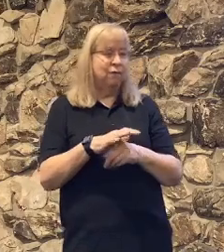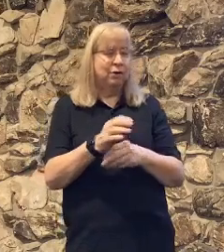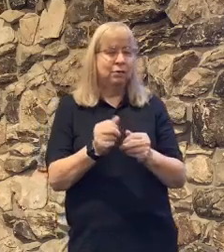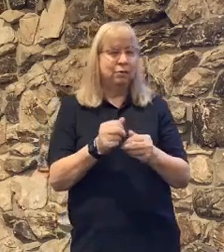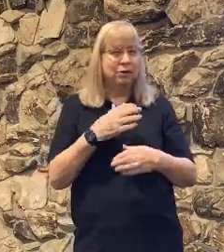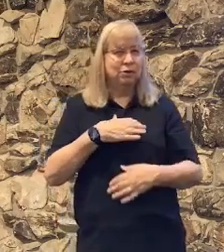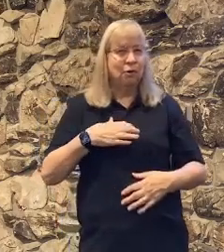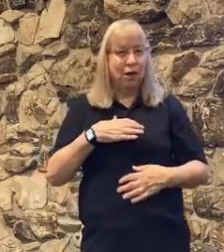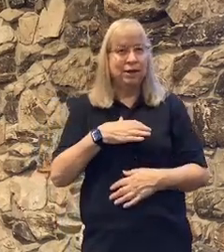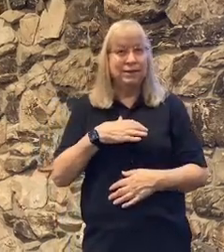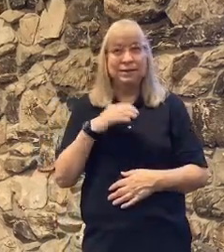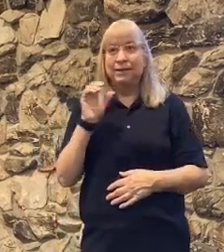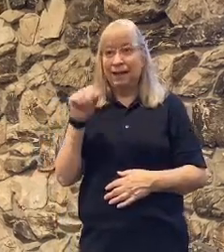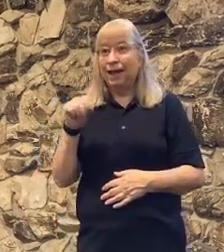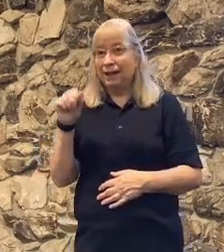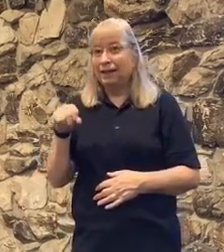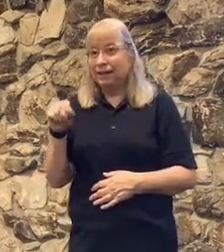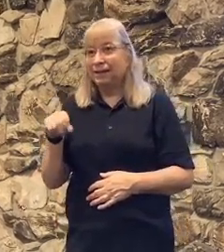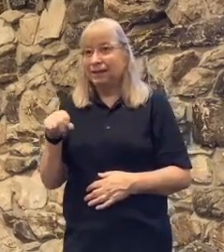yes?